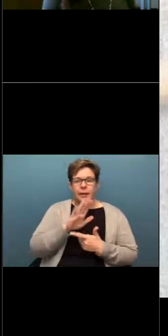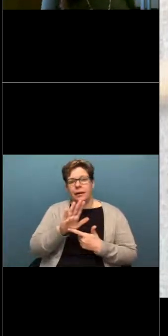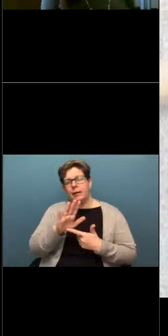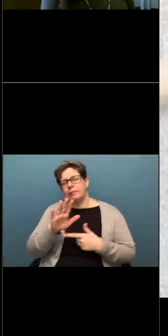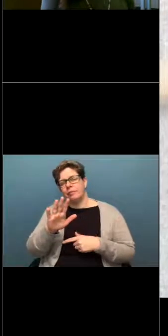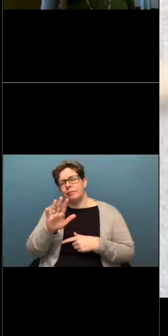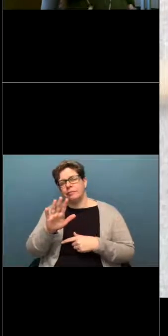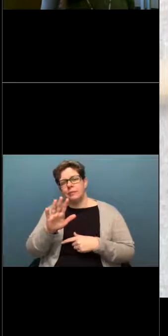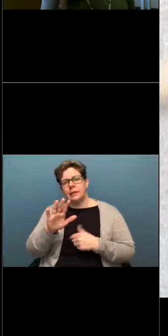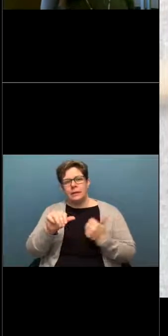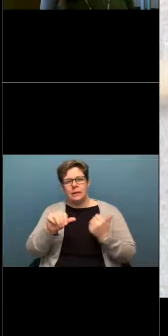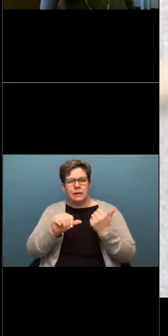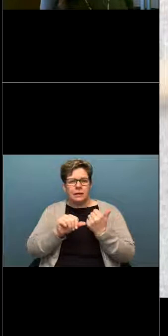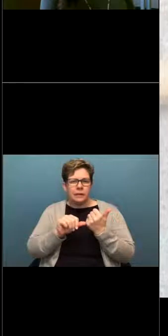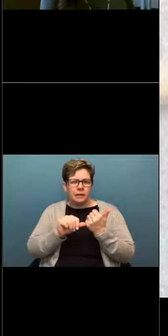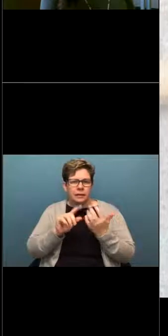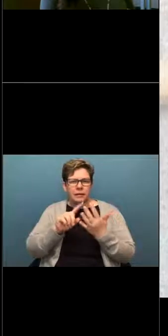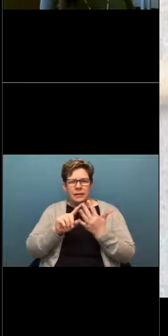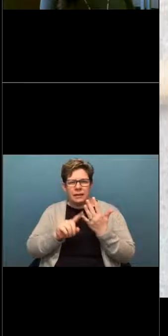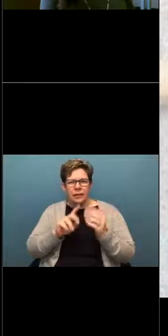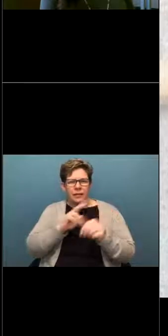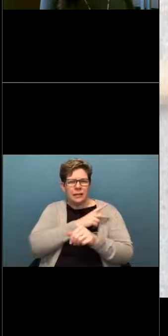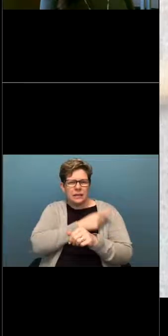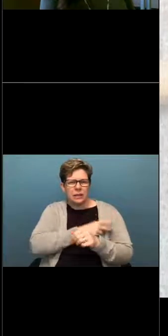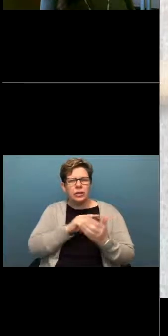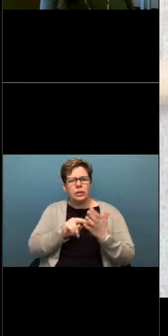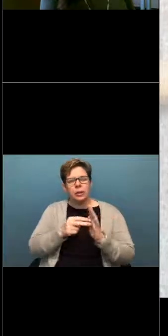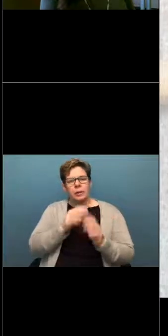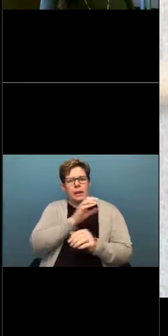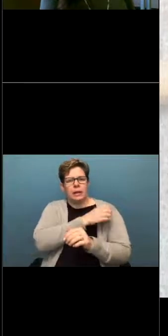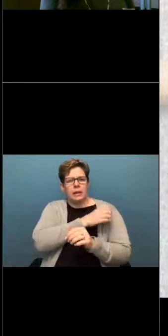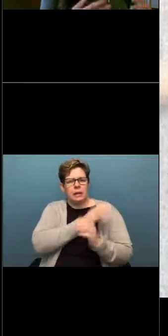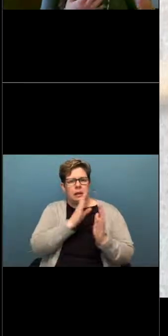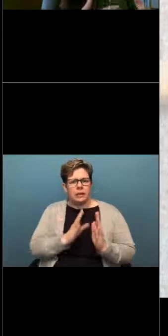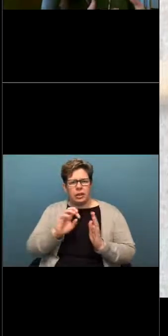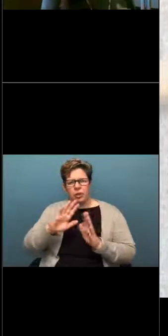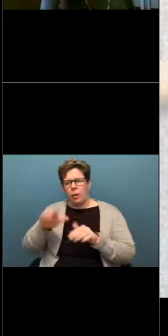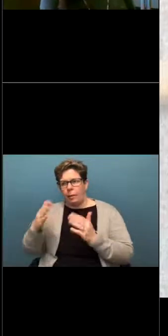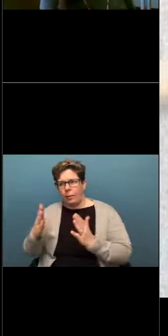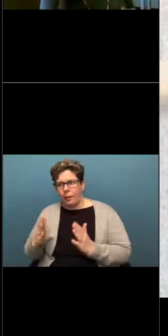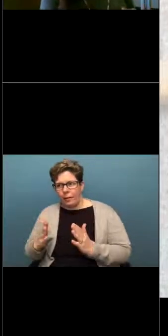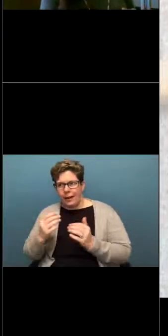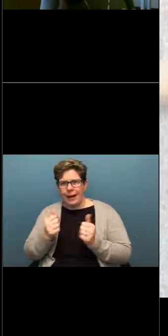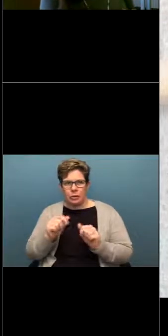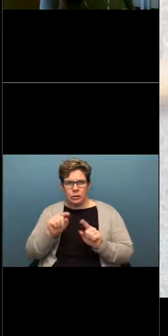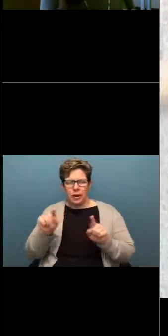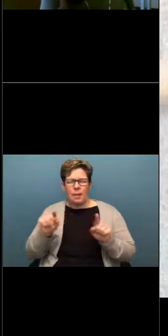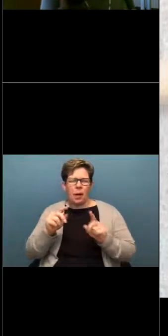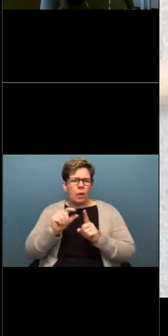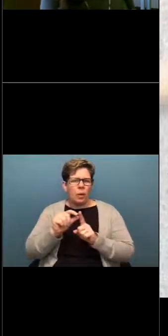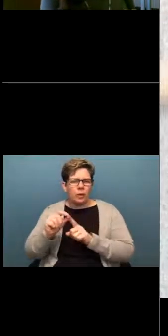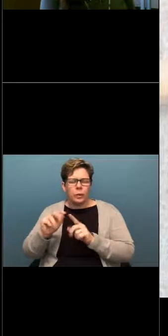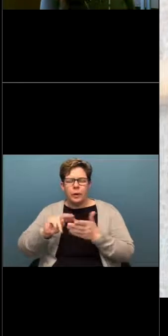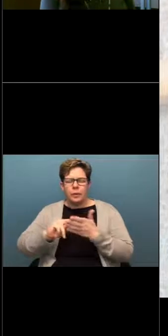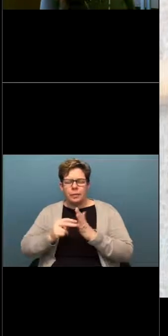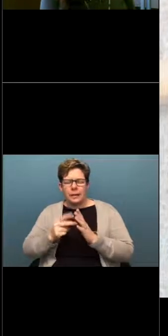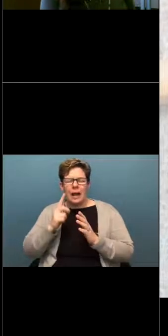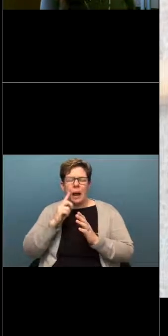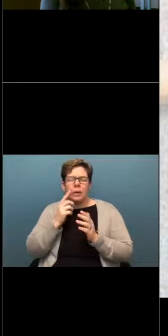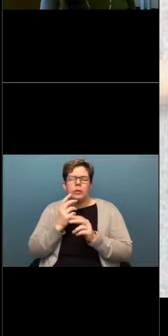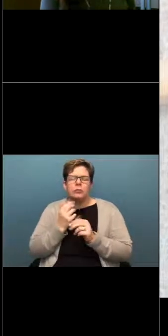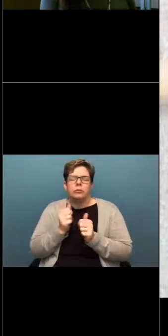under the scope of what I refer to when I talk about clinicians or providers. So I'll try and stay on track there and just use the term provider as much as